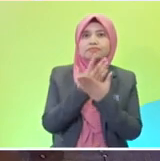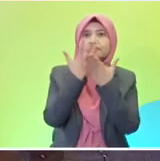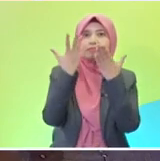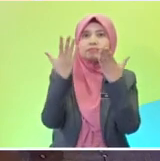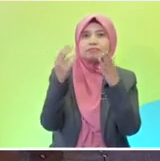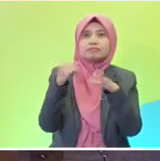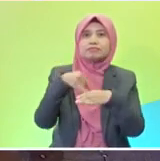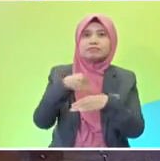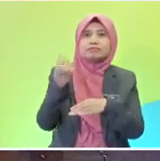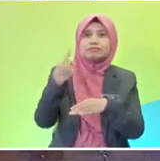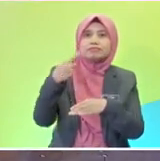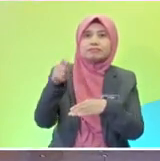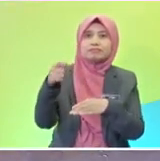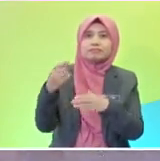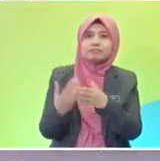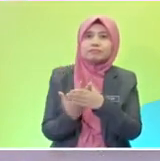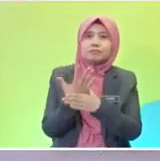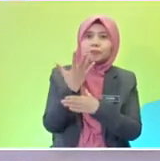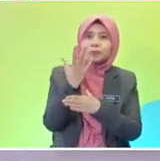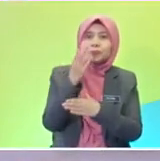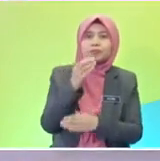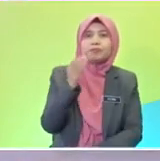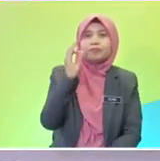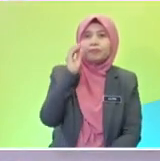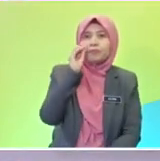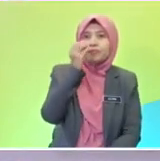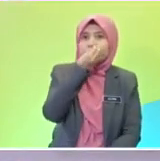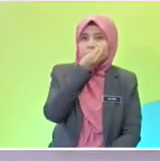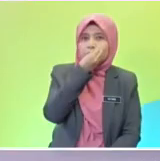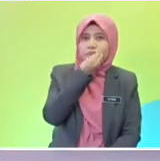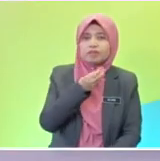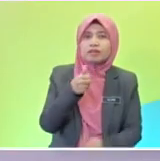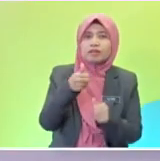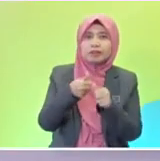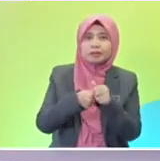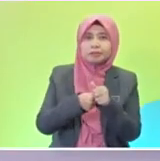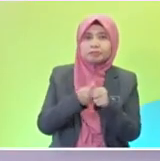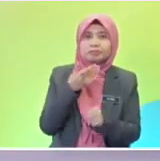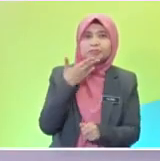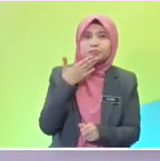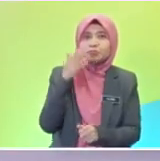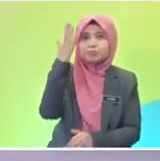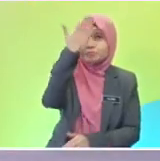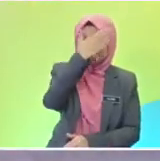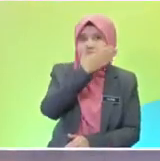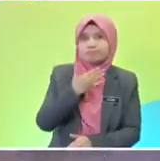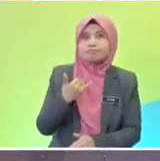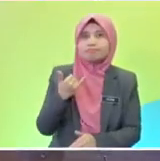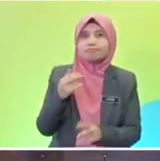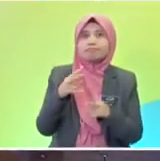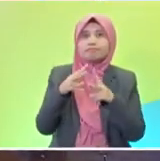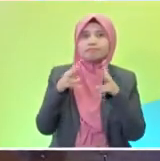growing in the ground. Flowers of every color, they look so pretty too, red and